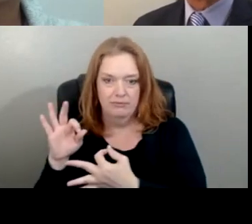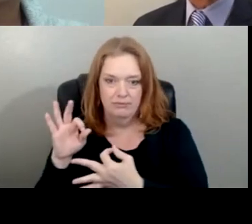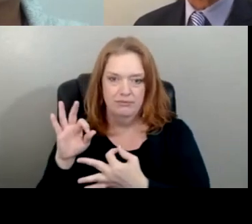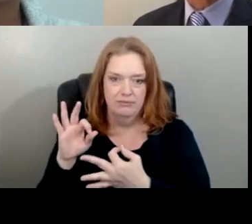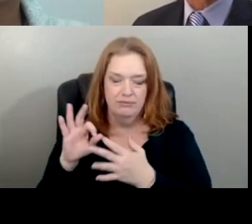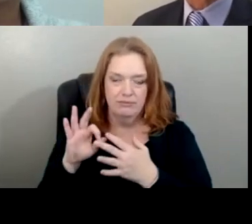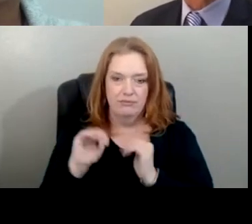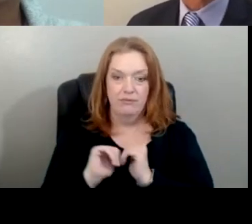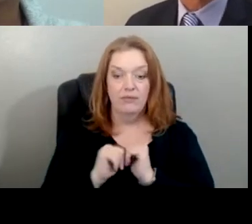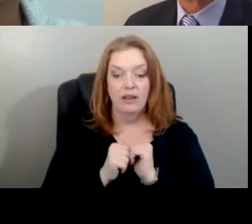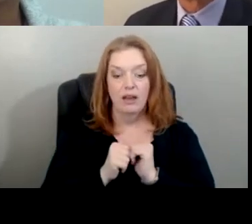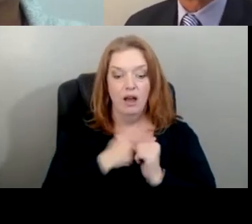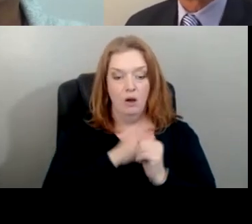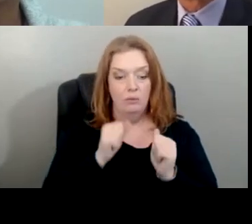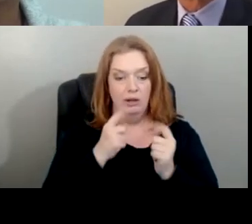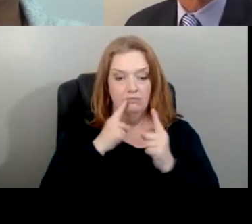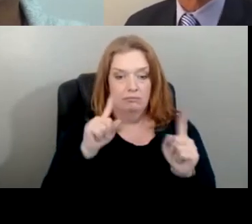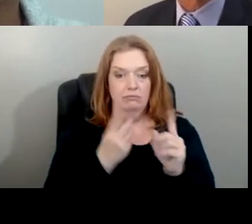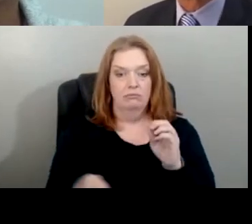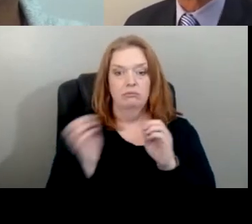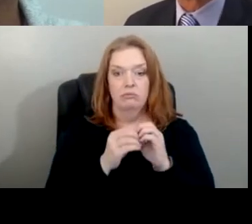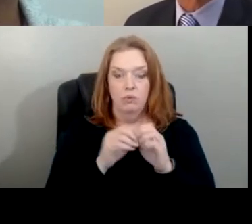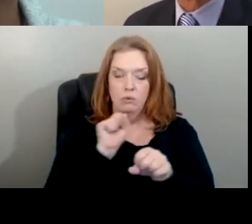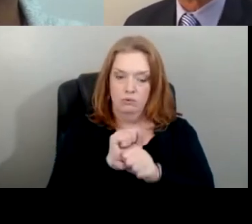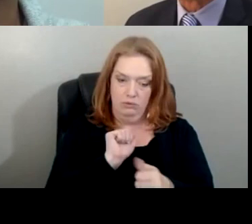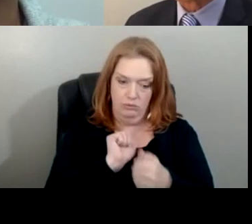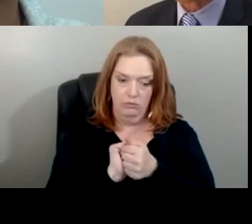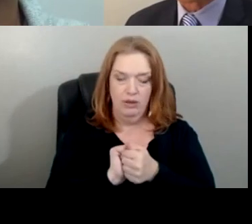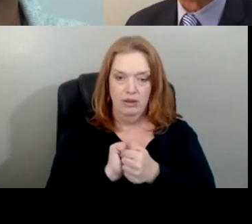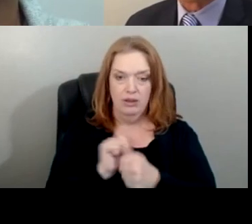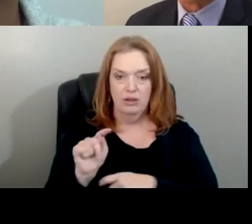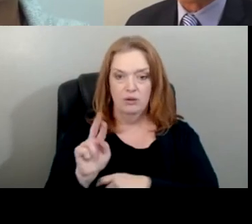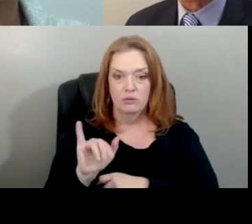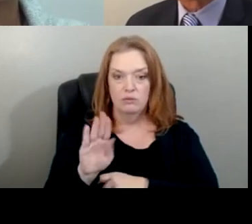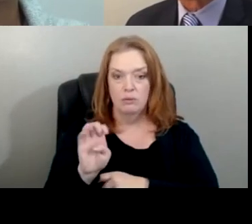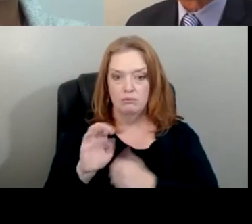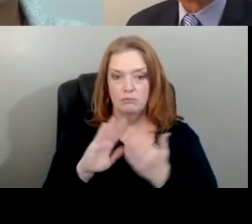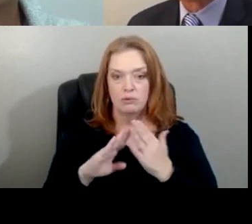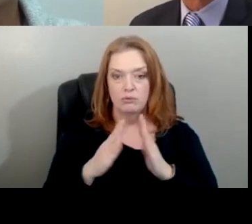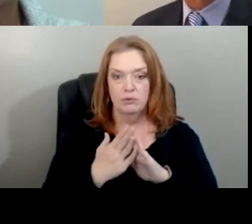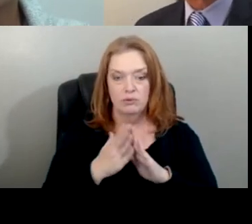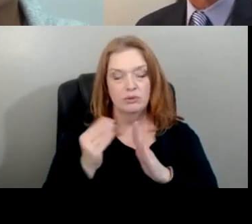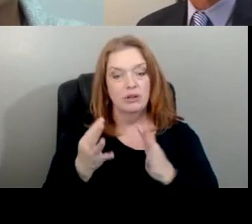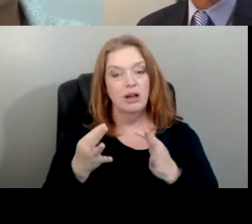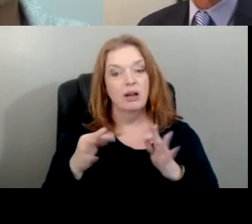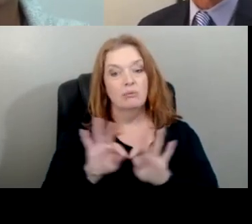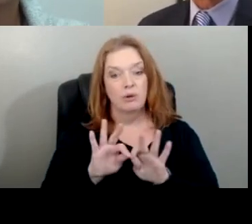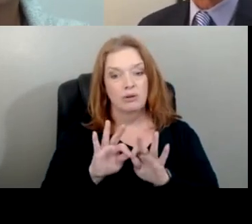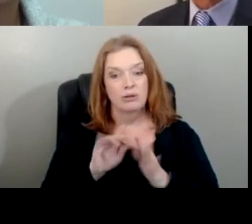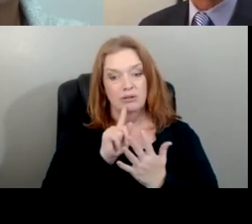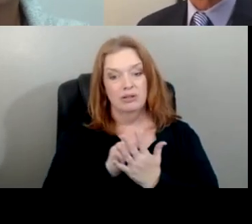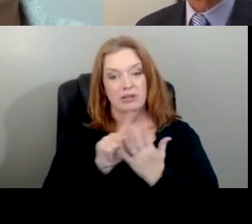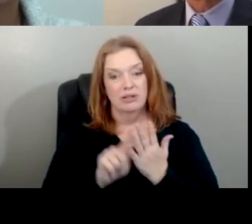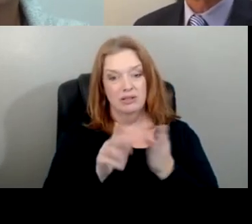how to be most effective working with tribal communities. But the important part of all this is ultimately these plans will